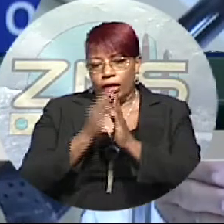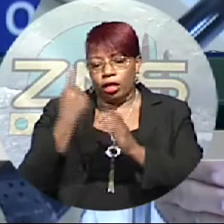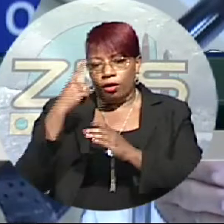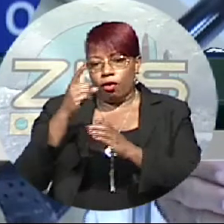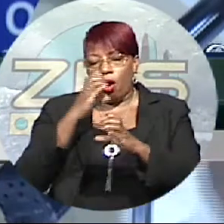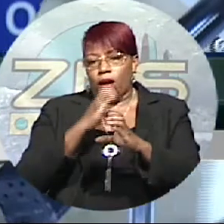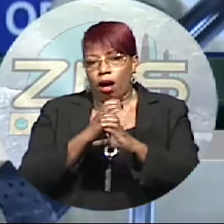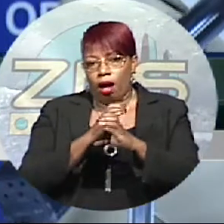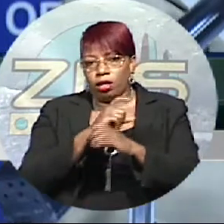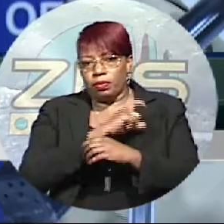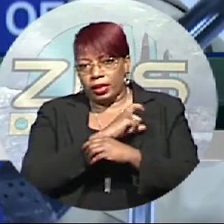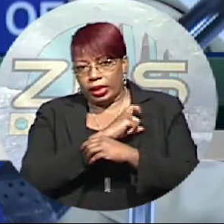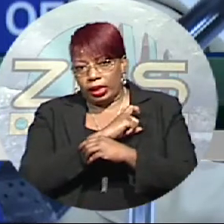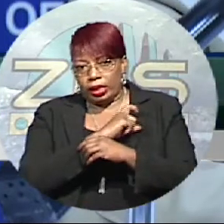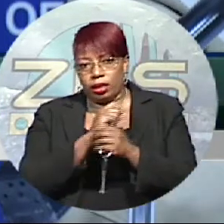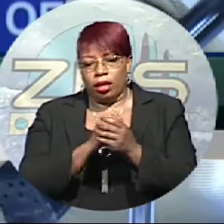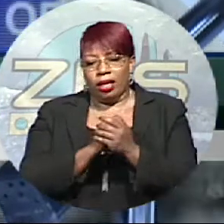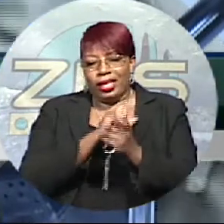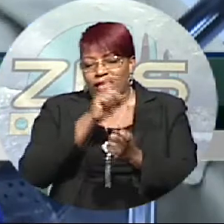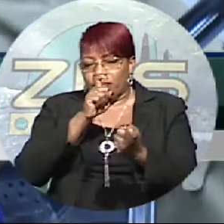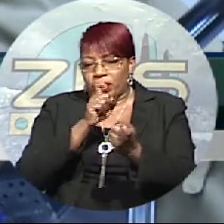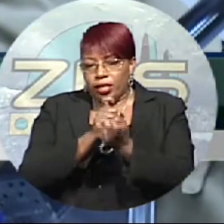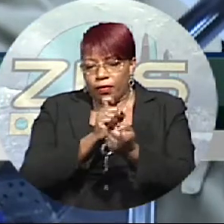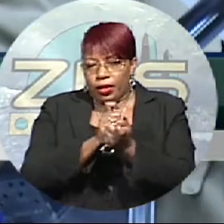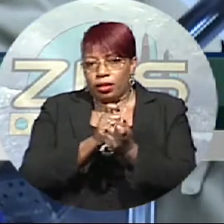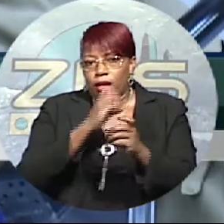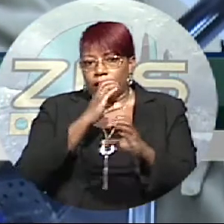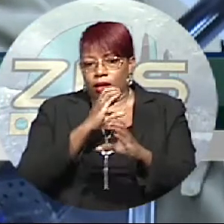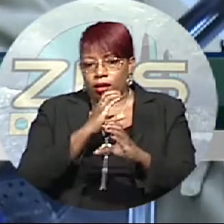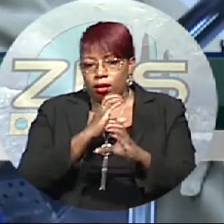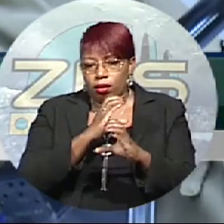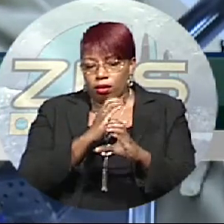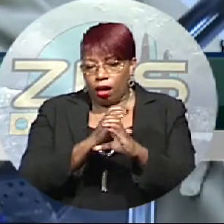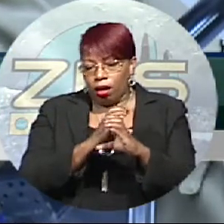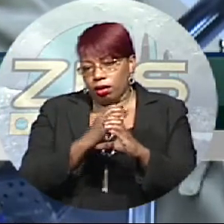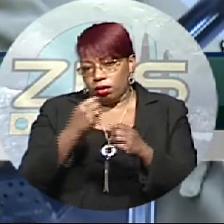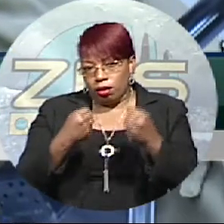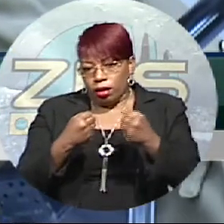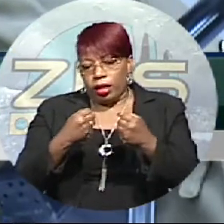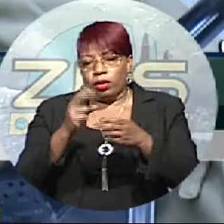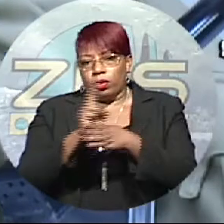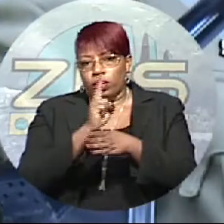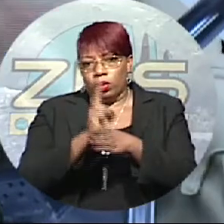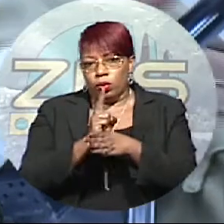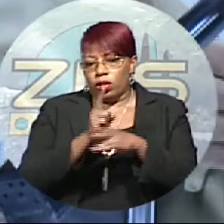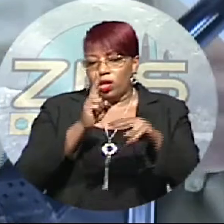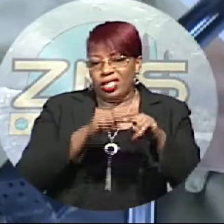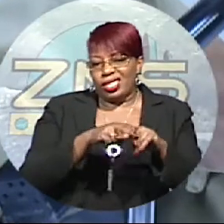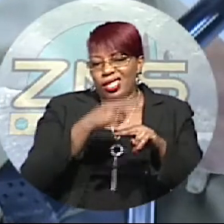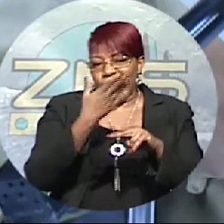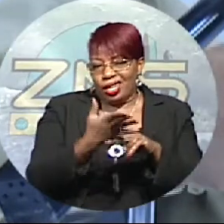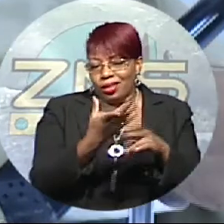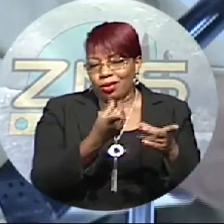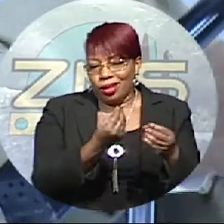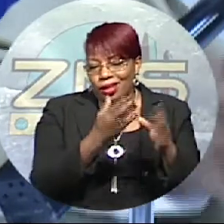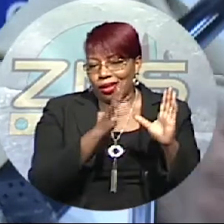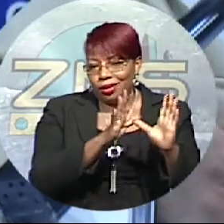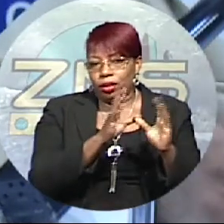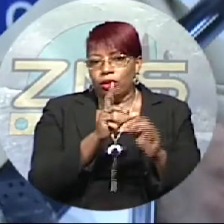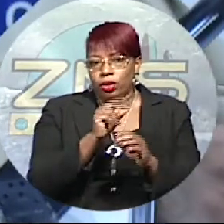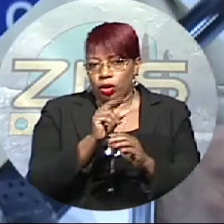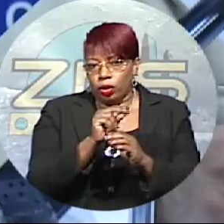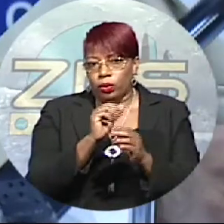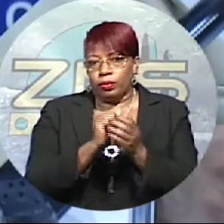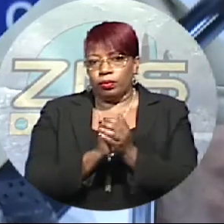cars. They're specified cars. They don't just sit on the lot here in New Providence or anywhere in the Bahamas. You're asking